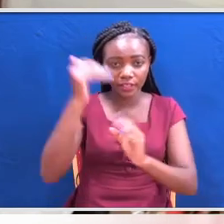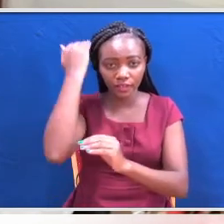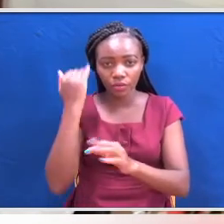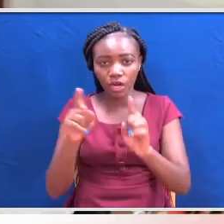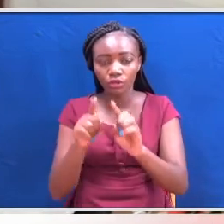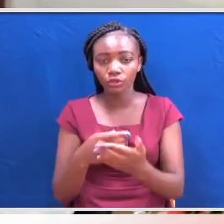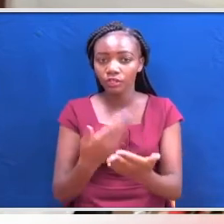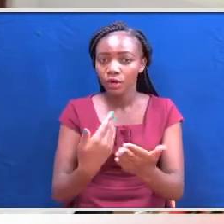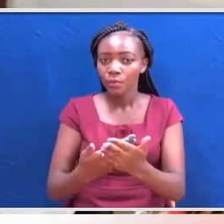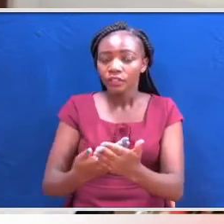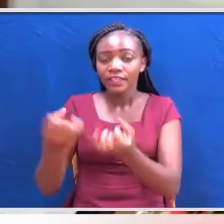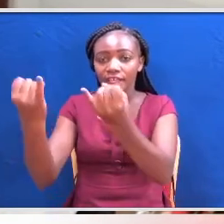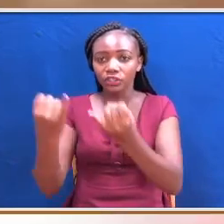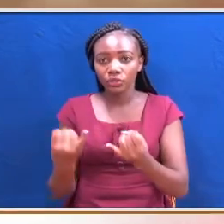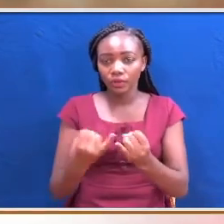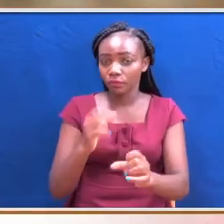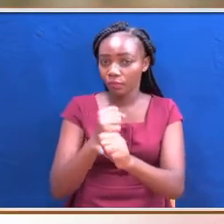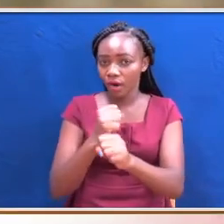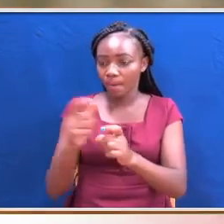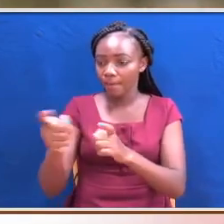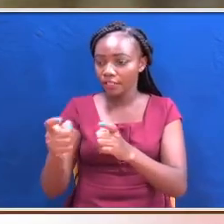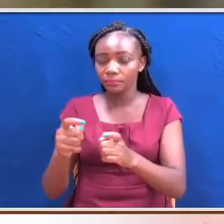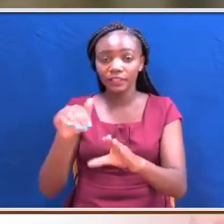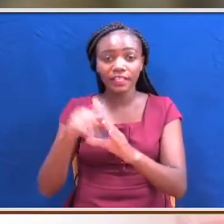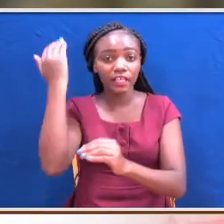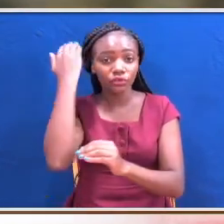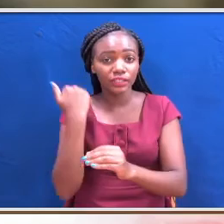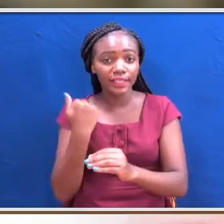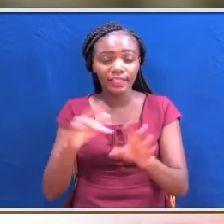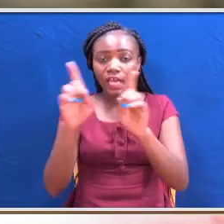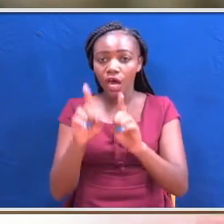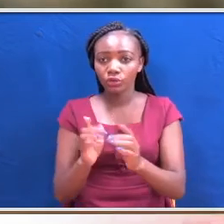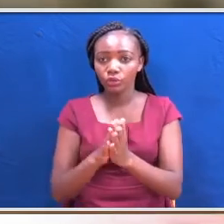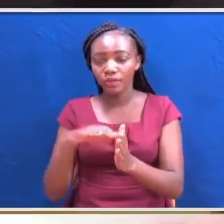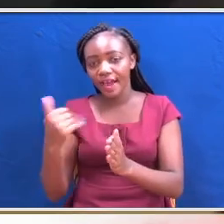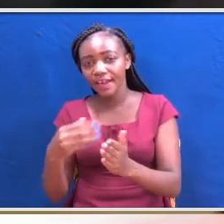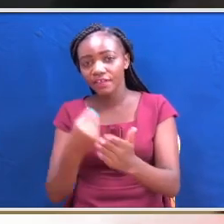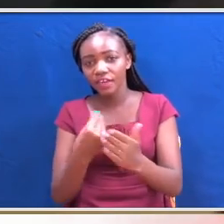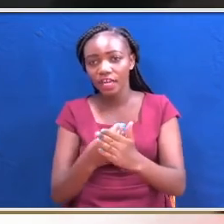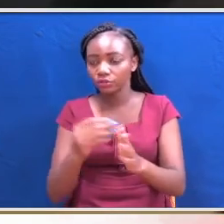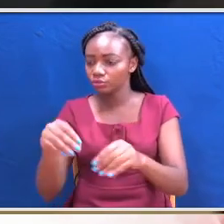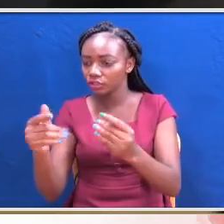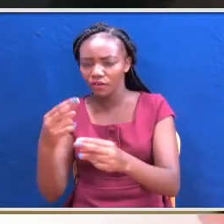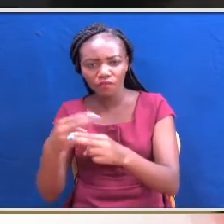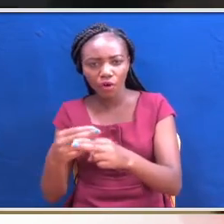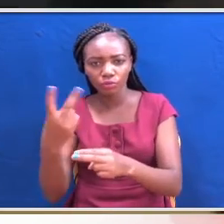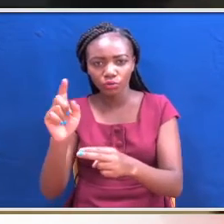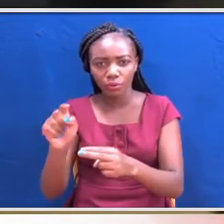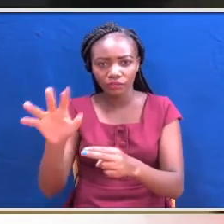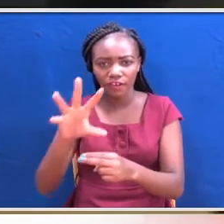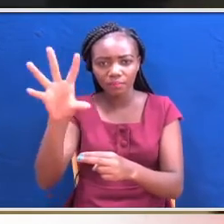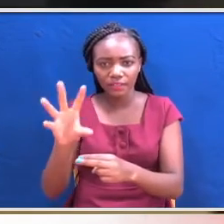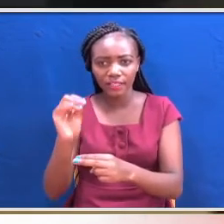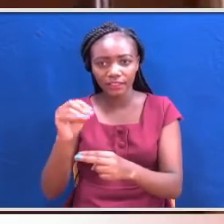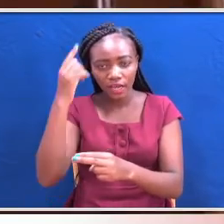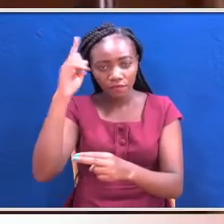of performance management in the judiciary alongside a ring-fenced financial allocation of at least 2.5% of